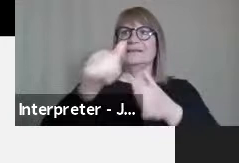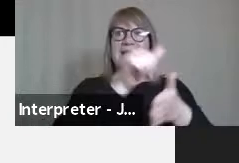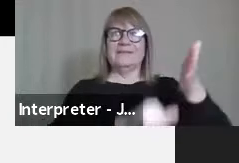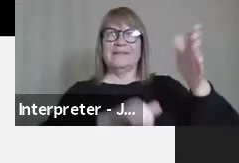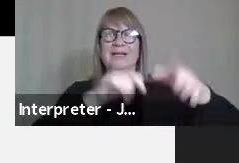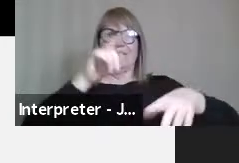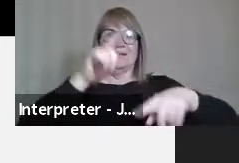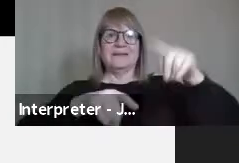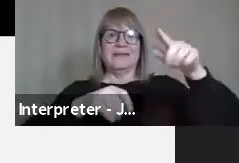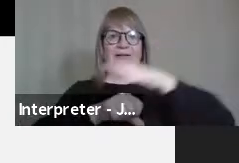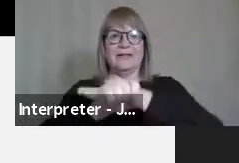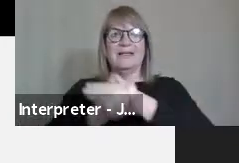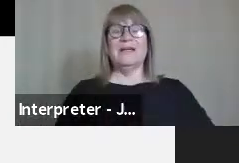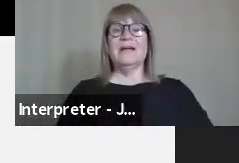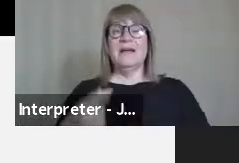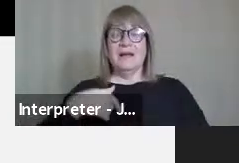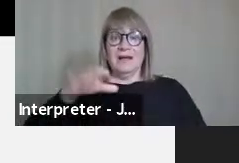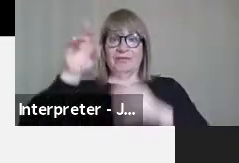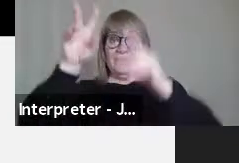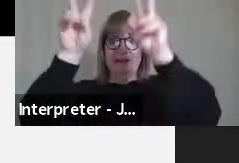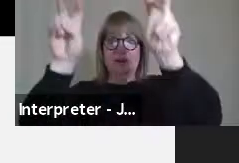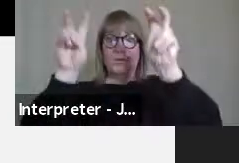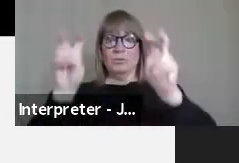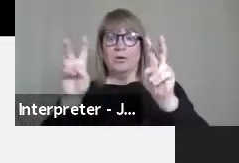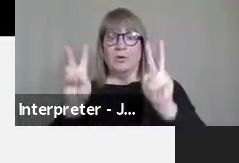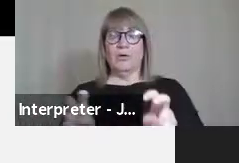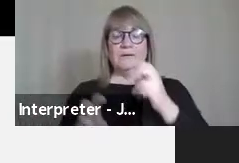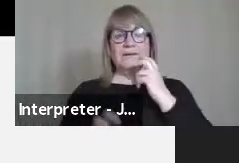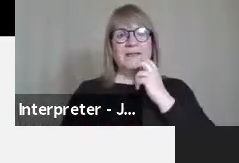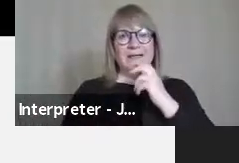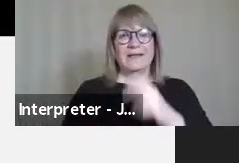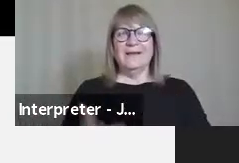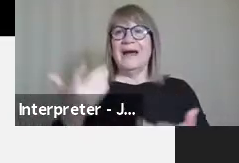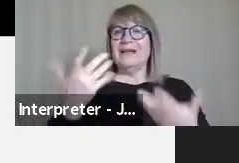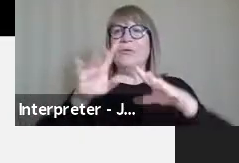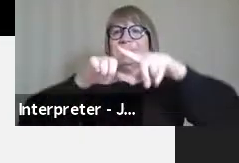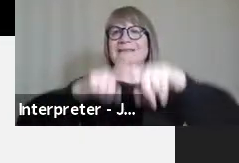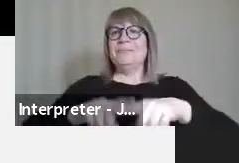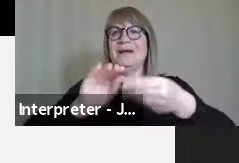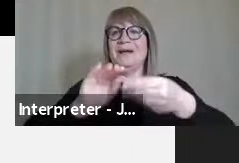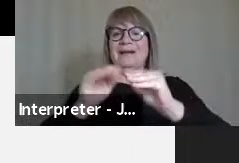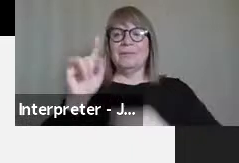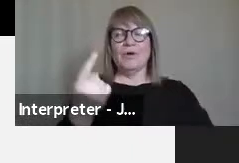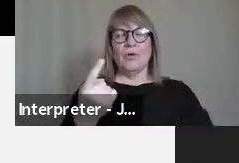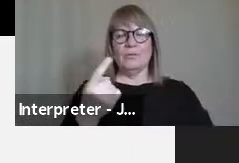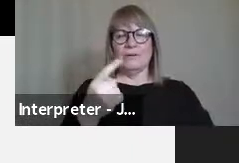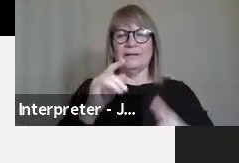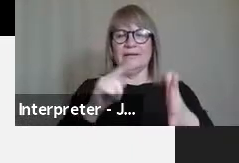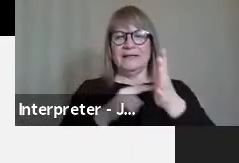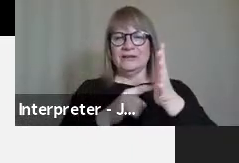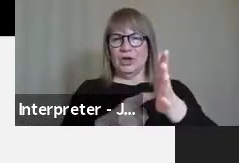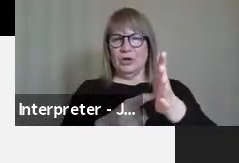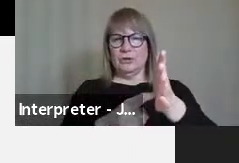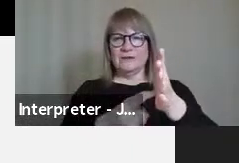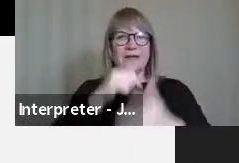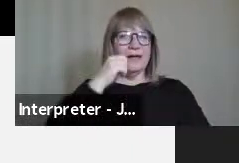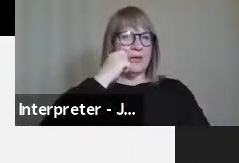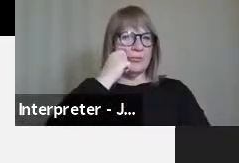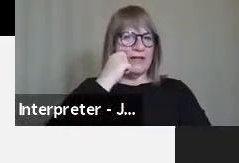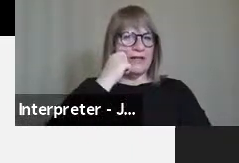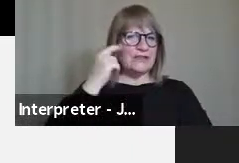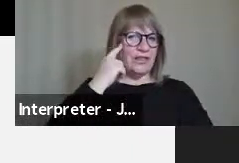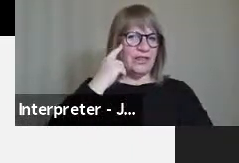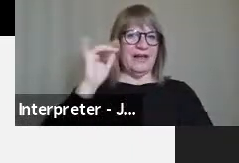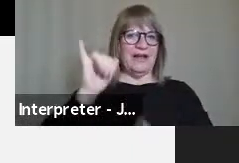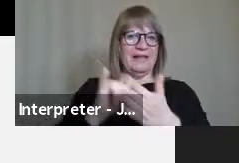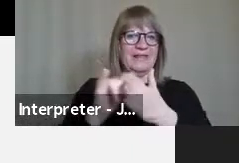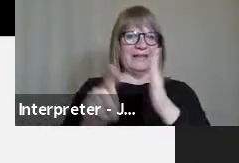just some quotes i pulled out because i i try not to reduce people to numbers but that reflected the racial thinking of the time